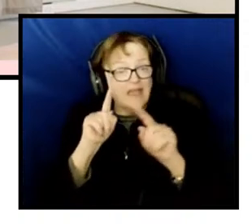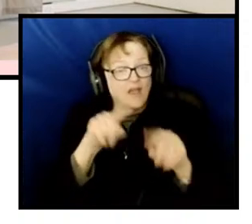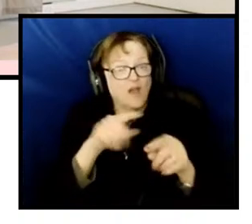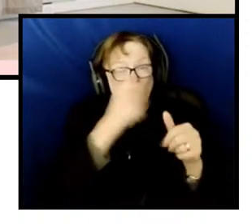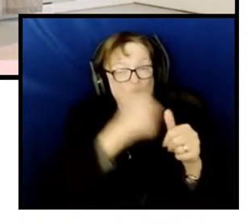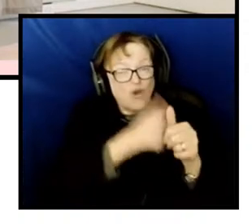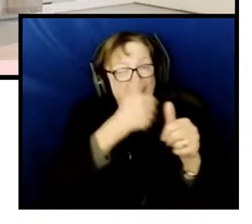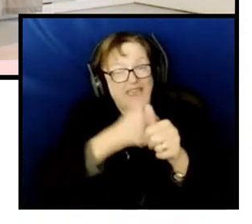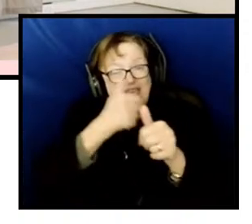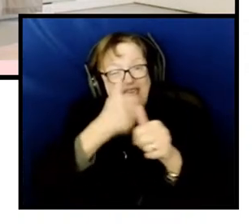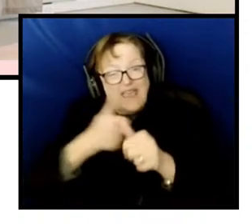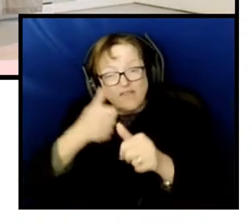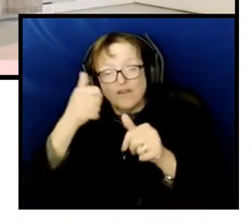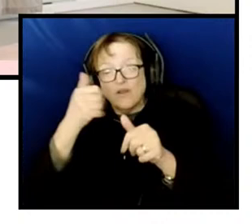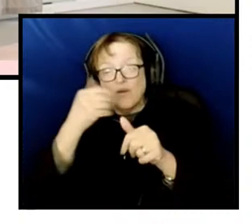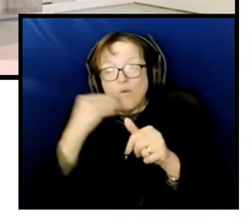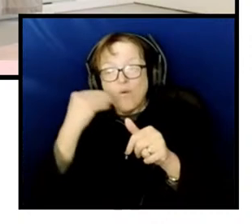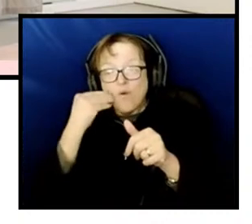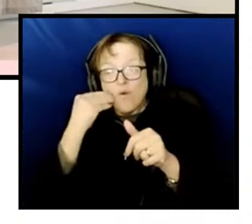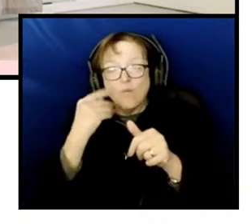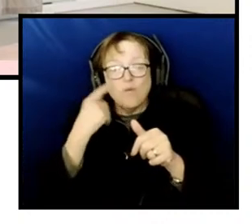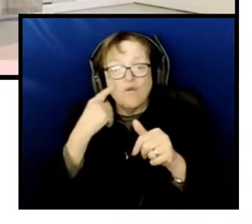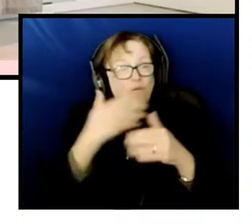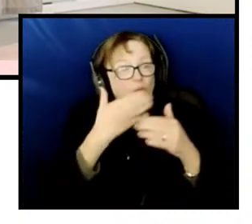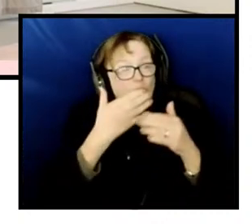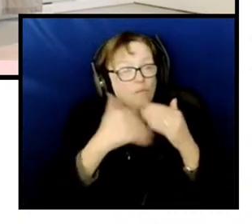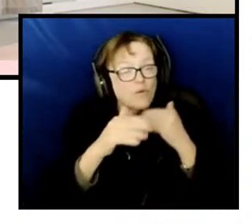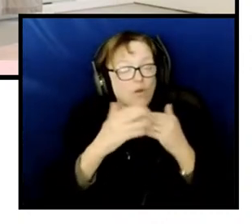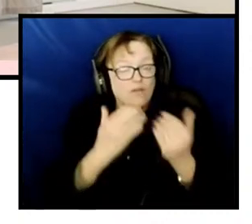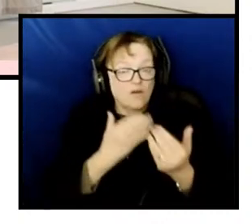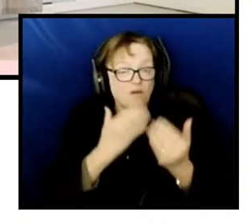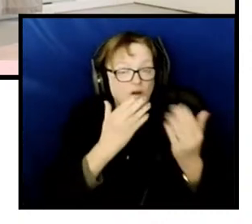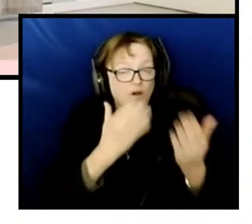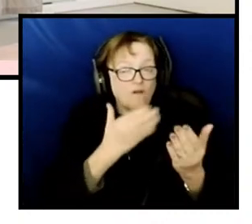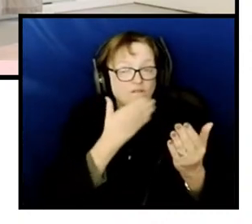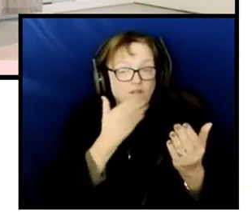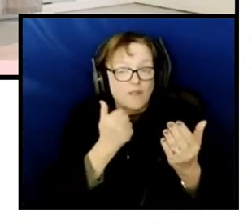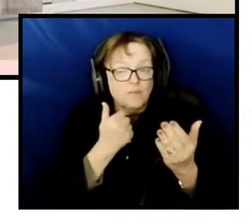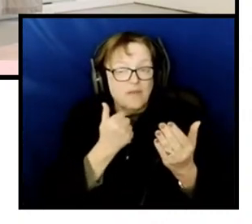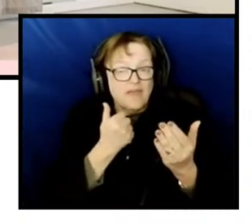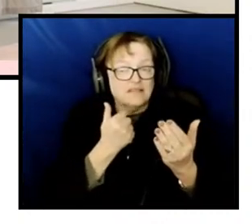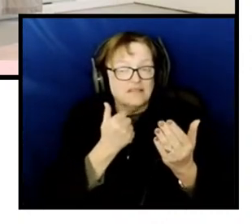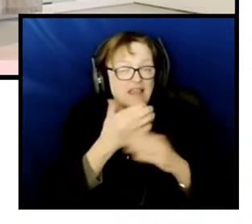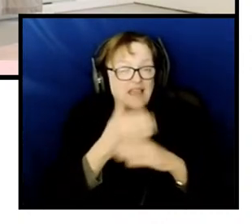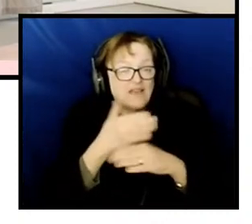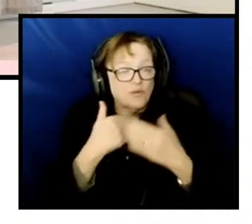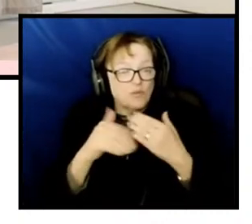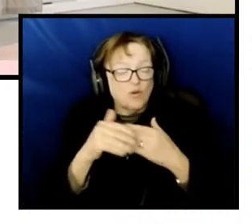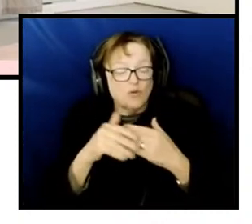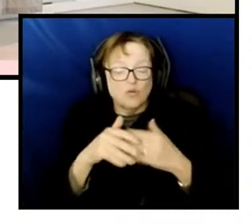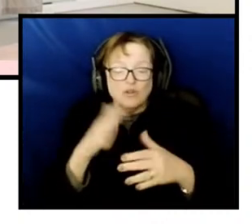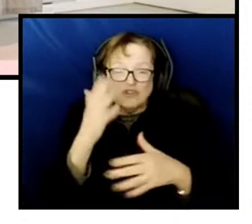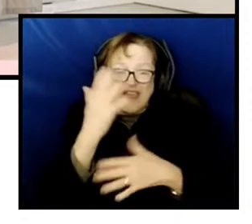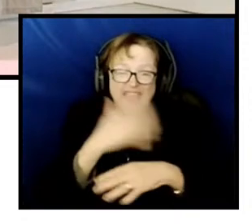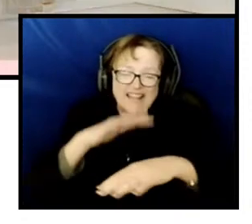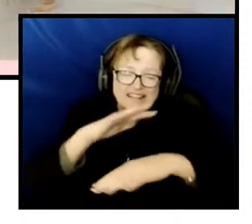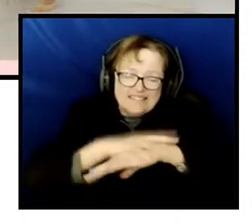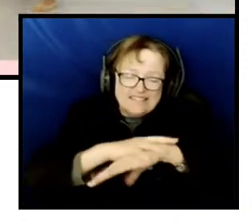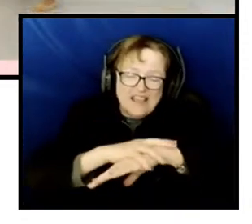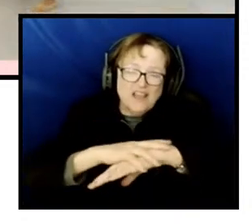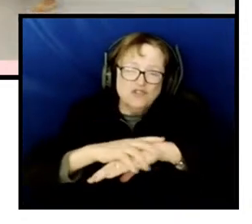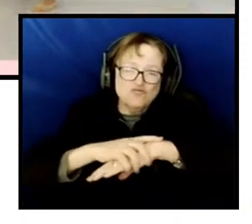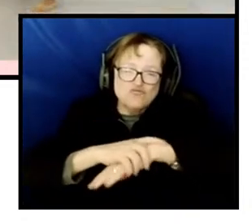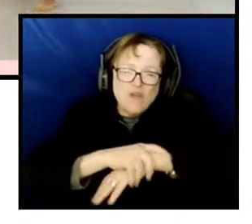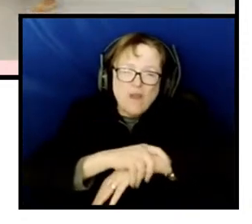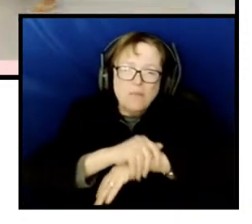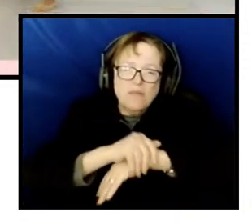single person's home and offer them postpartum care in the ways we want, which involves putting our hands on them and rubbing their